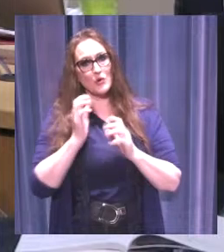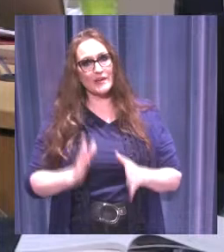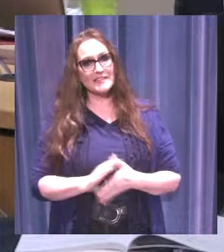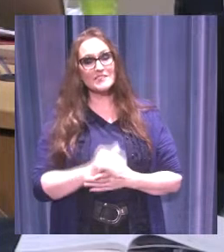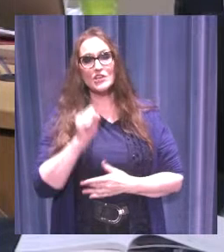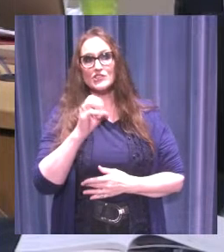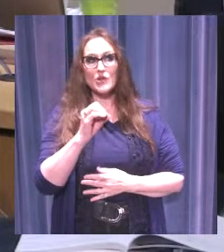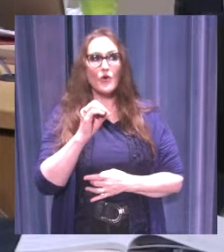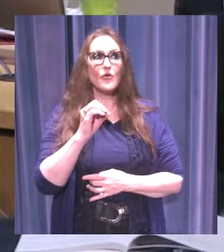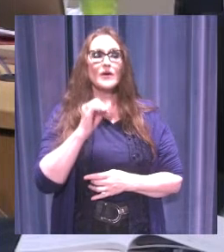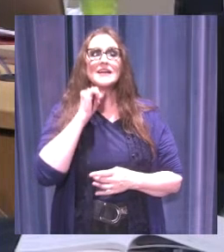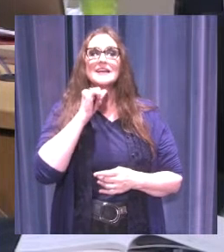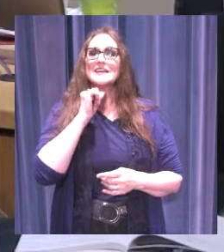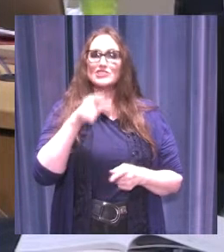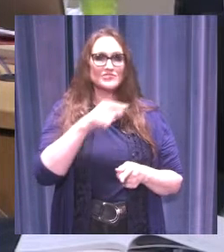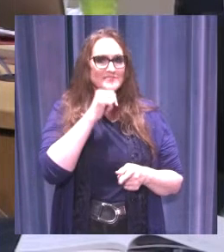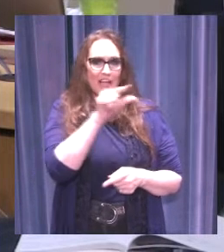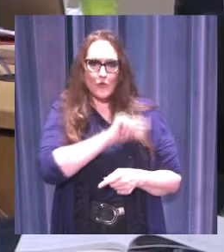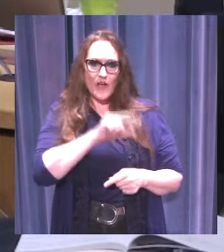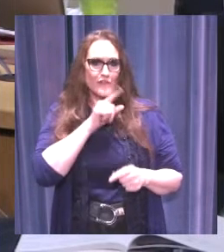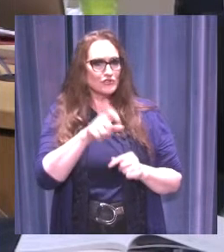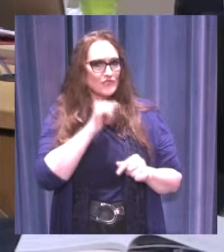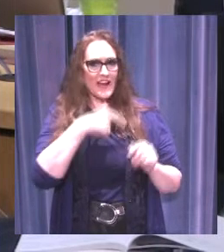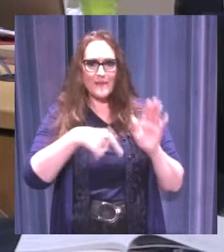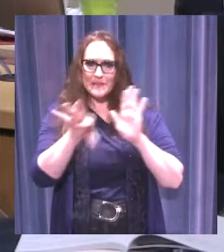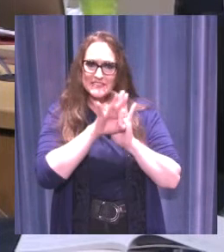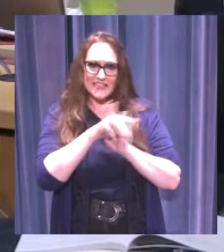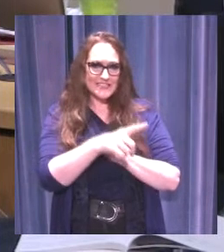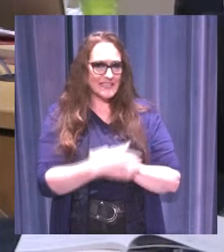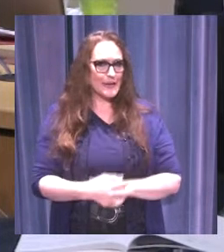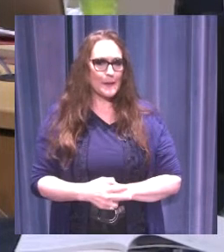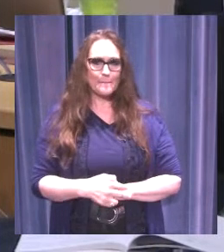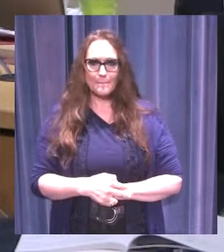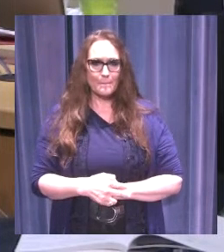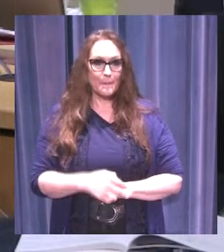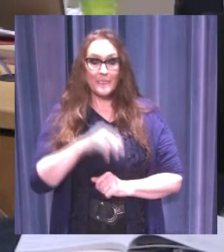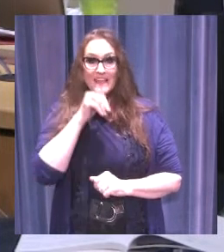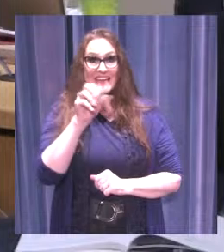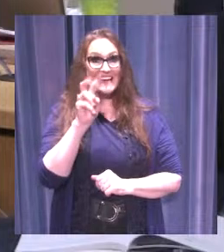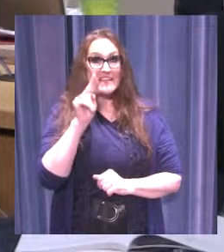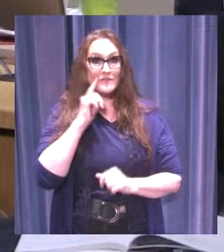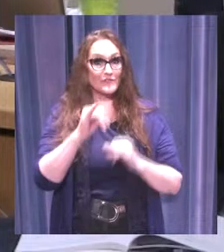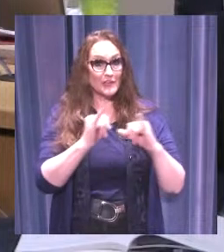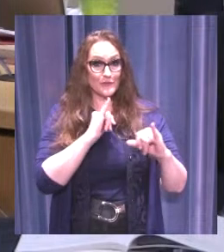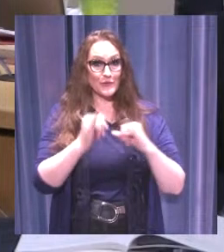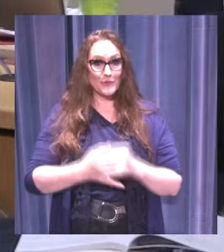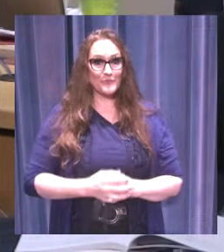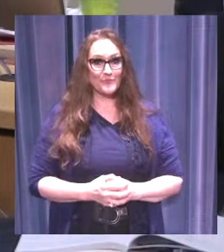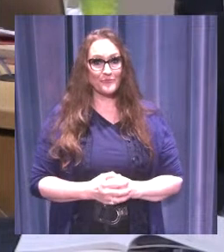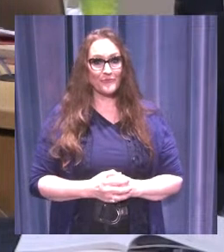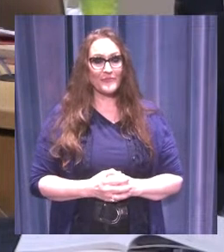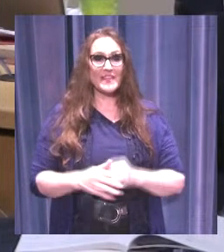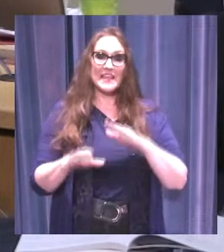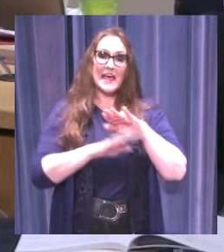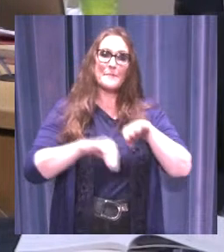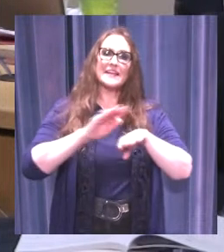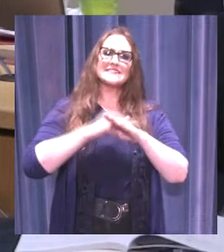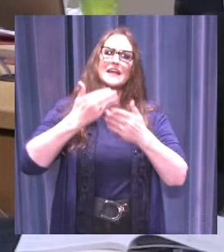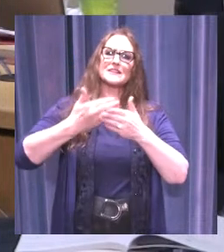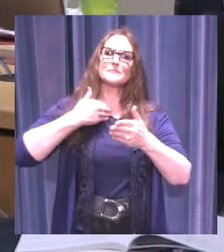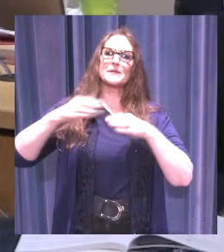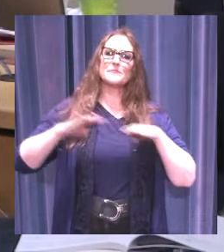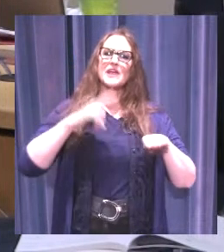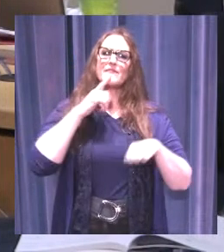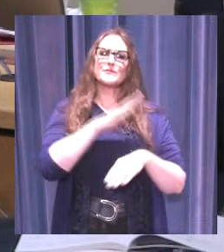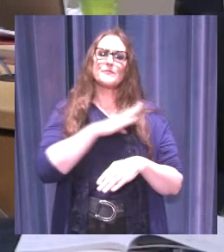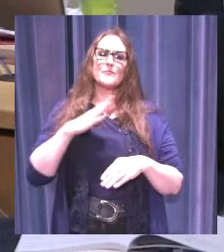is not qualified and should not have been selected, not even to interview. Based on the board's previous behavior, it